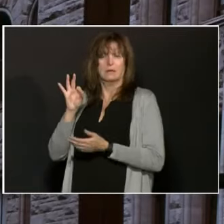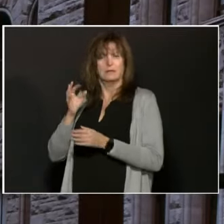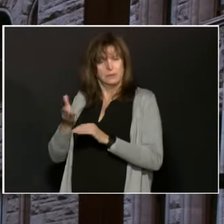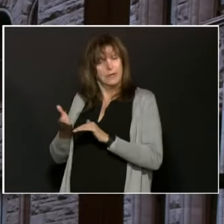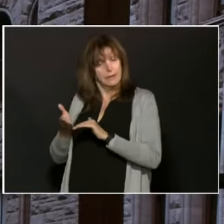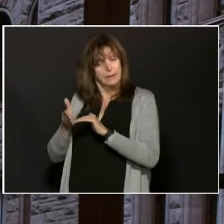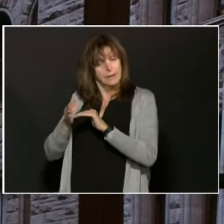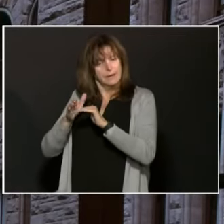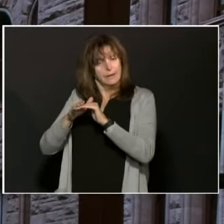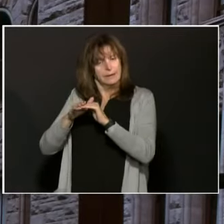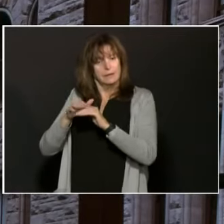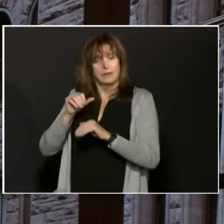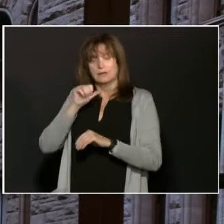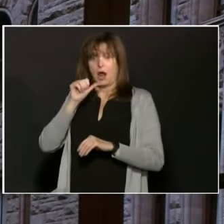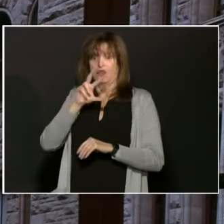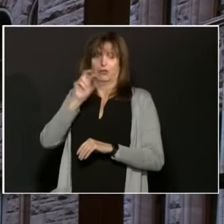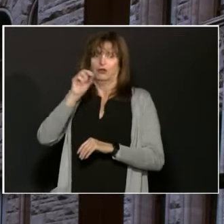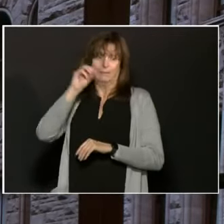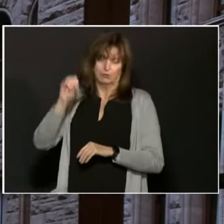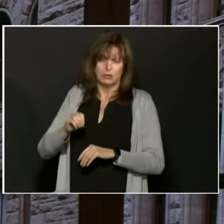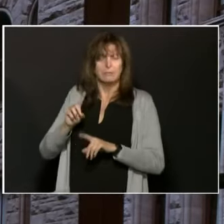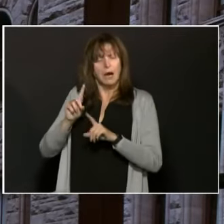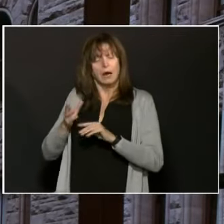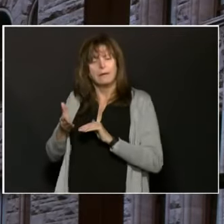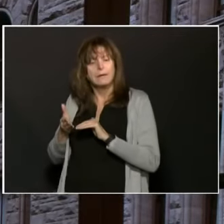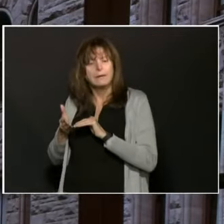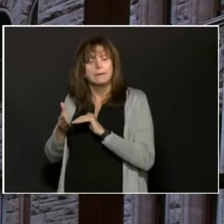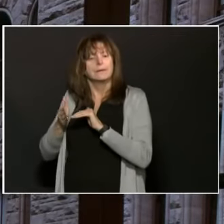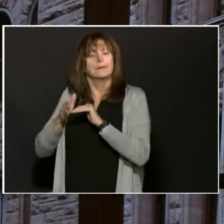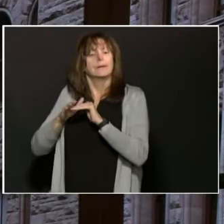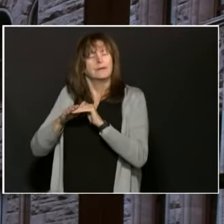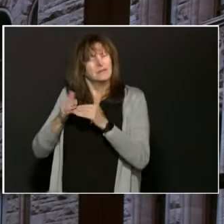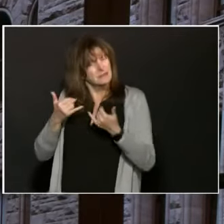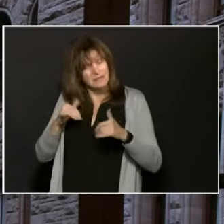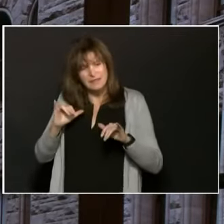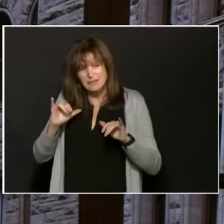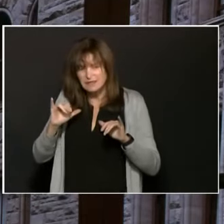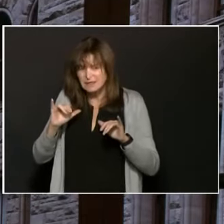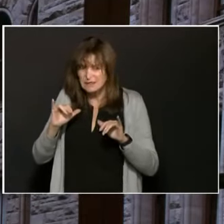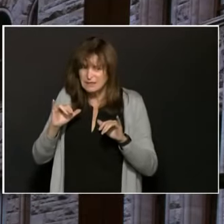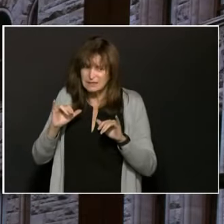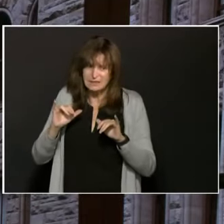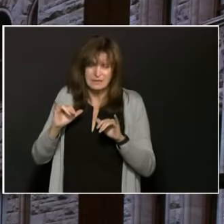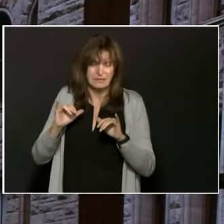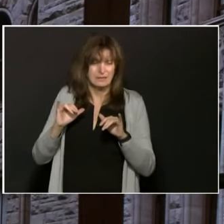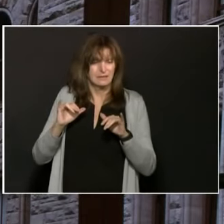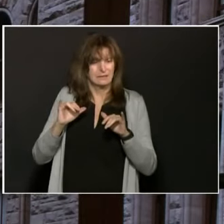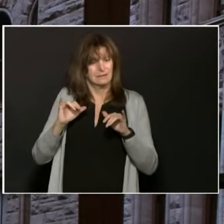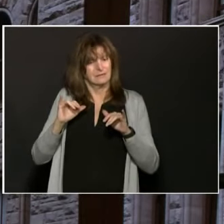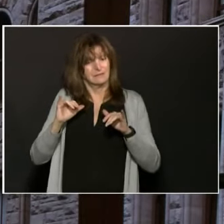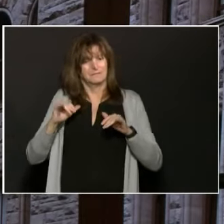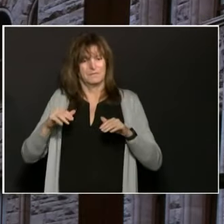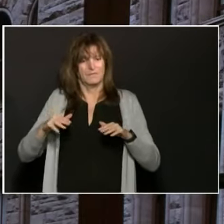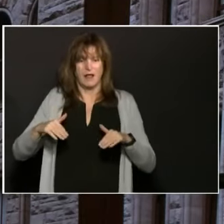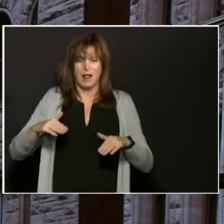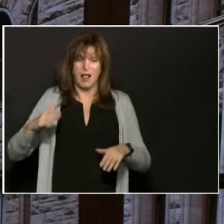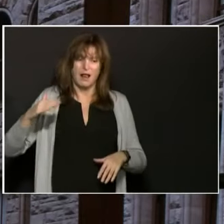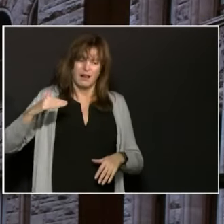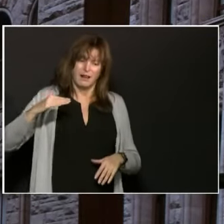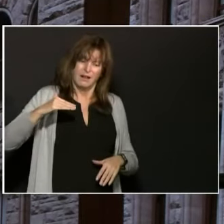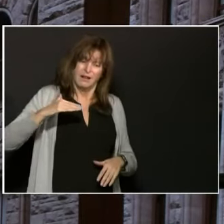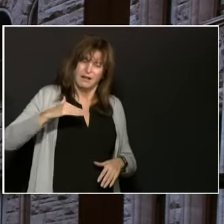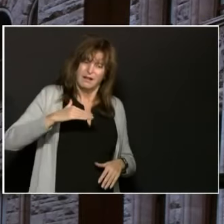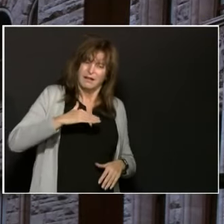slight decrease in the rate of increase, but not coming down. And so we're still waiting for that to